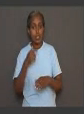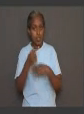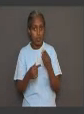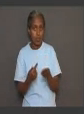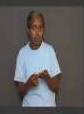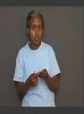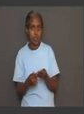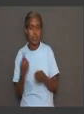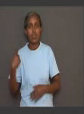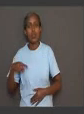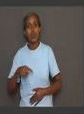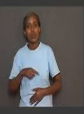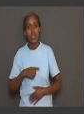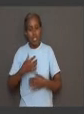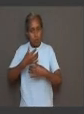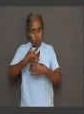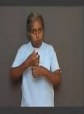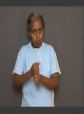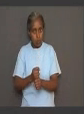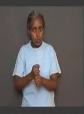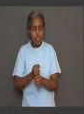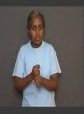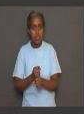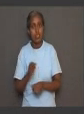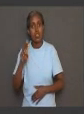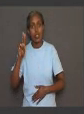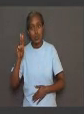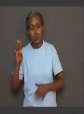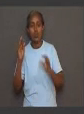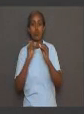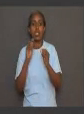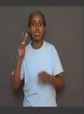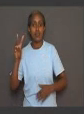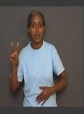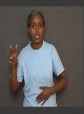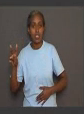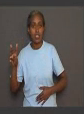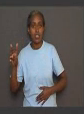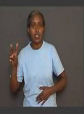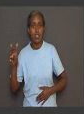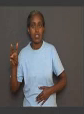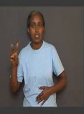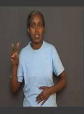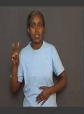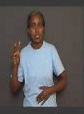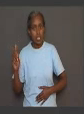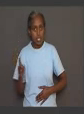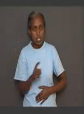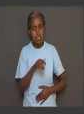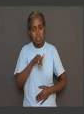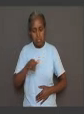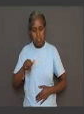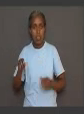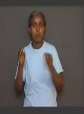Therefore, we can conclude that u plus v yields the same